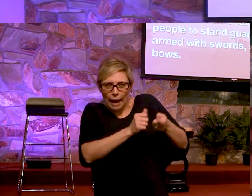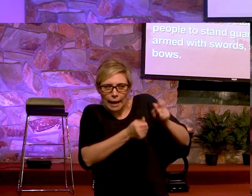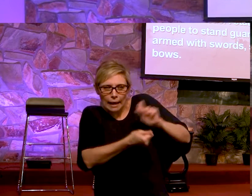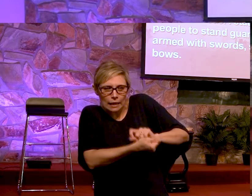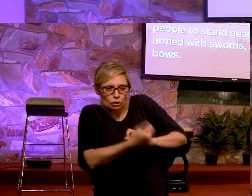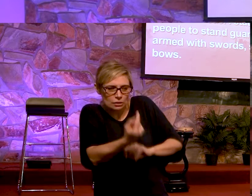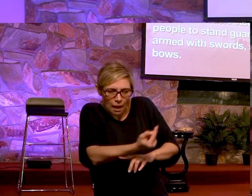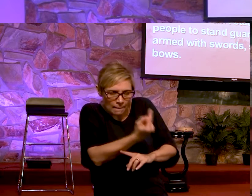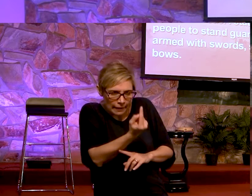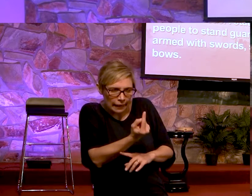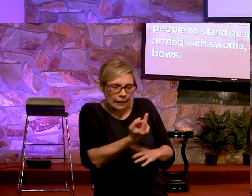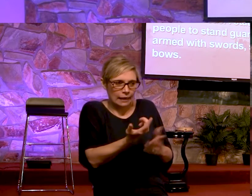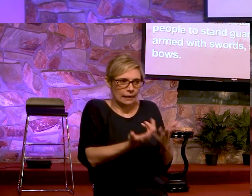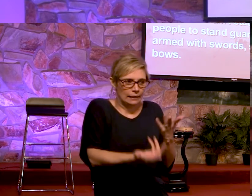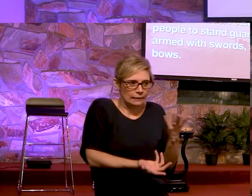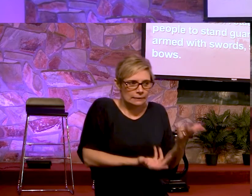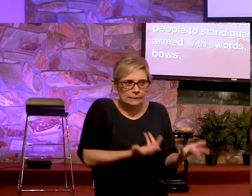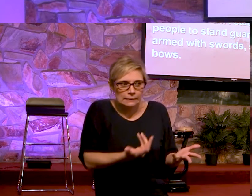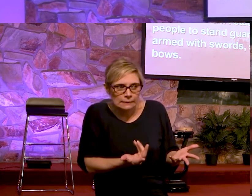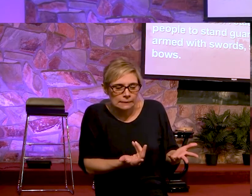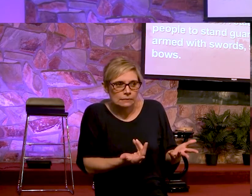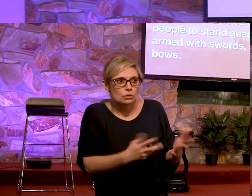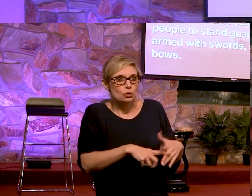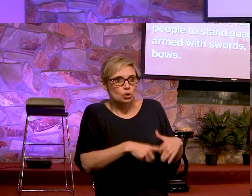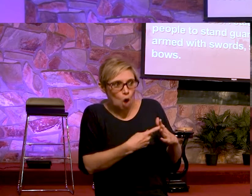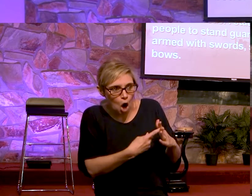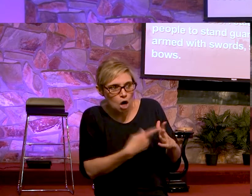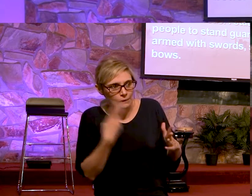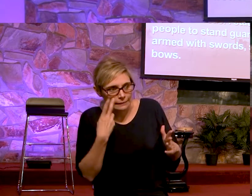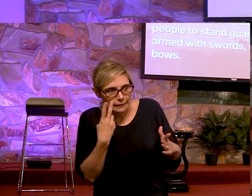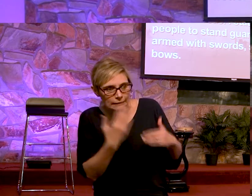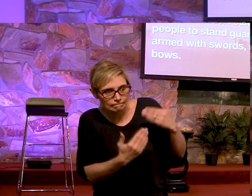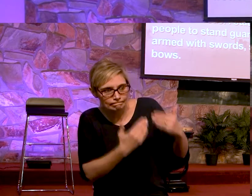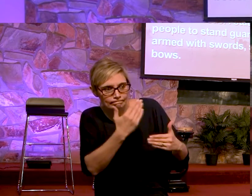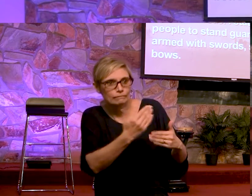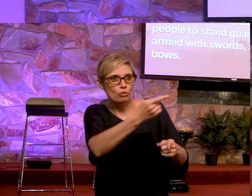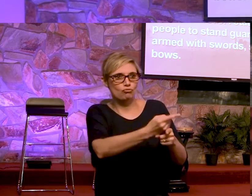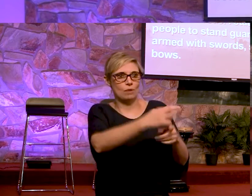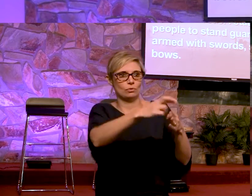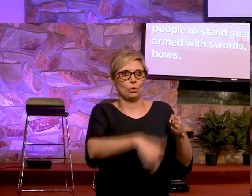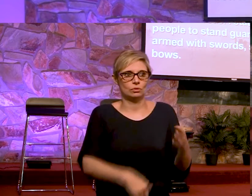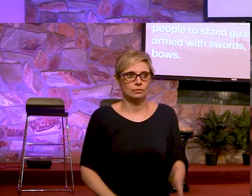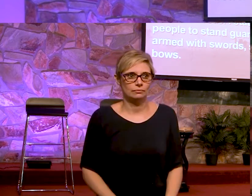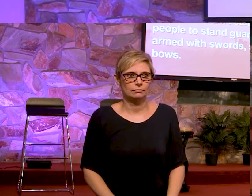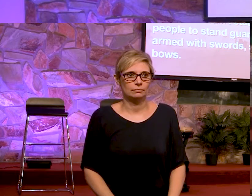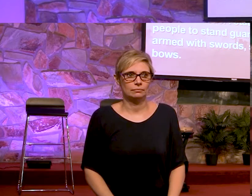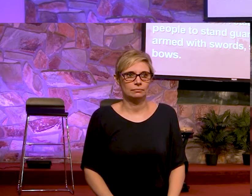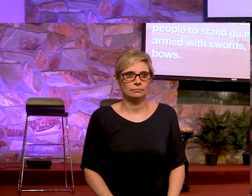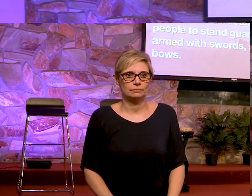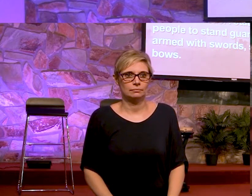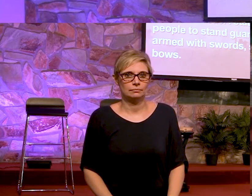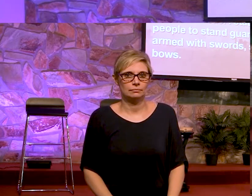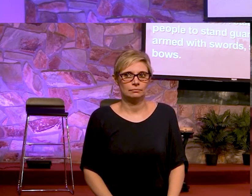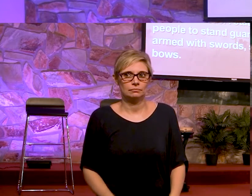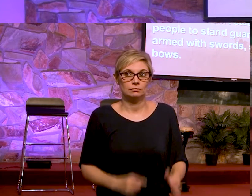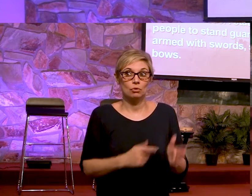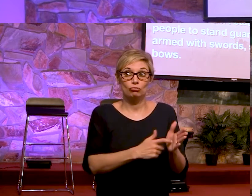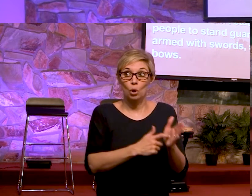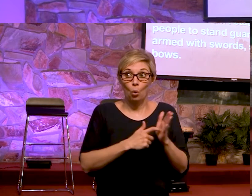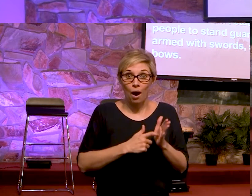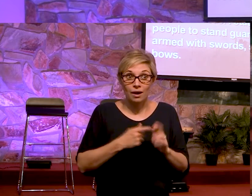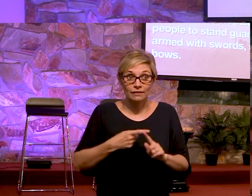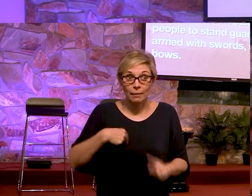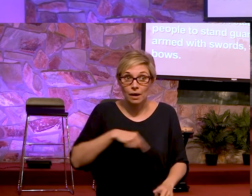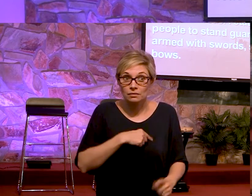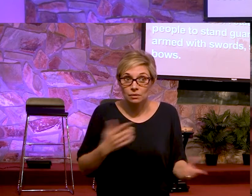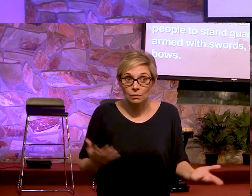make so that I start to see the right results? And what that requires from